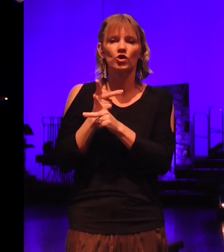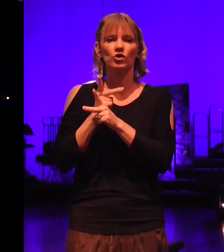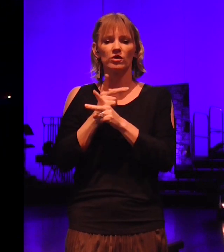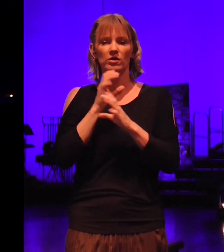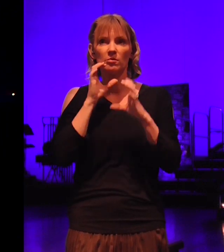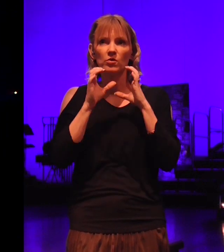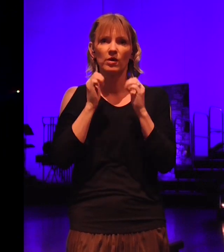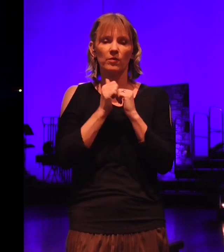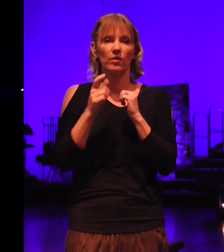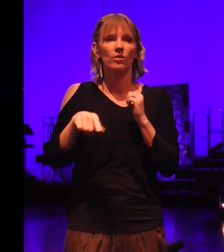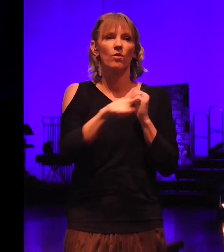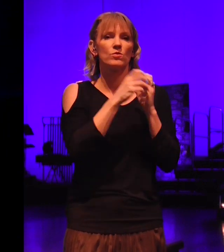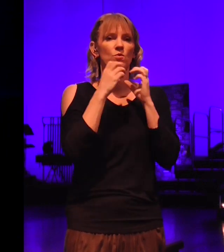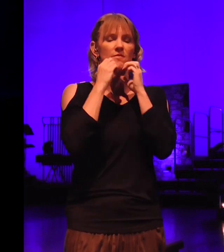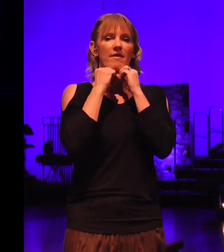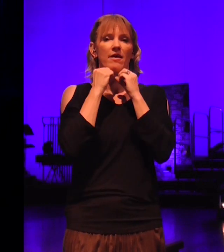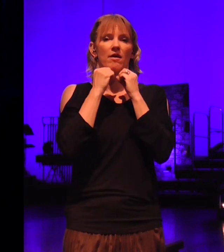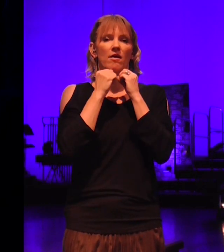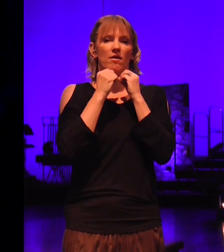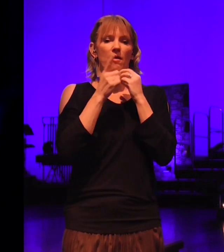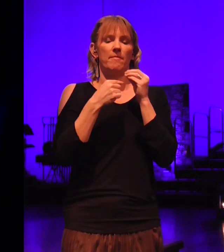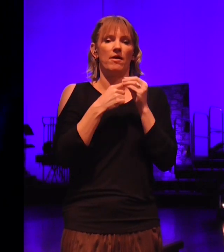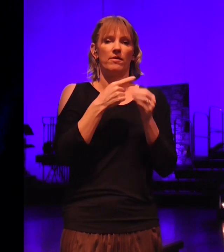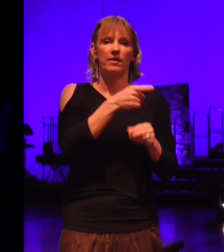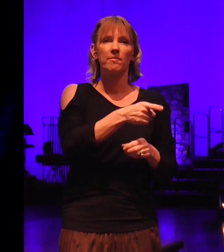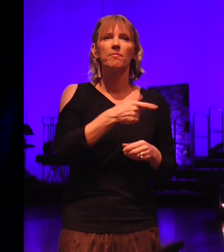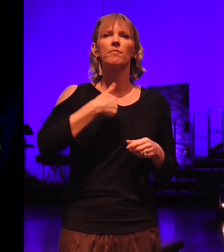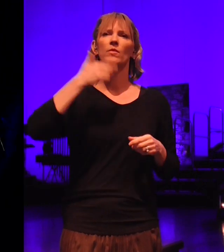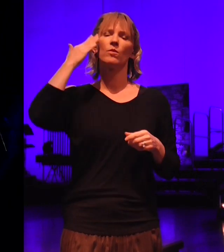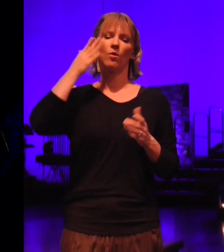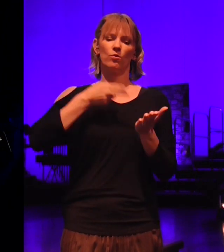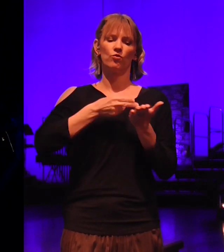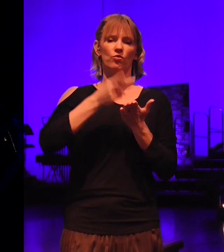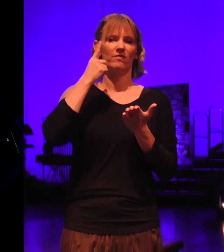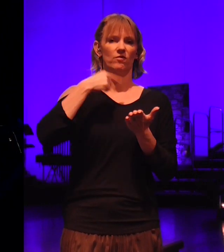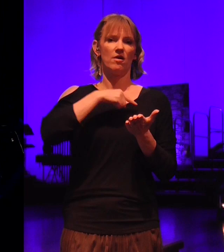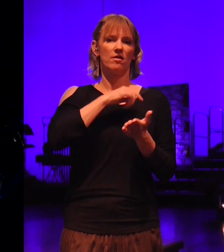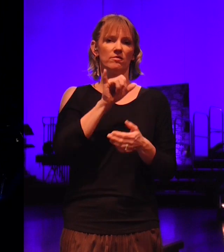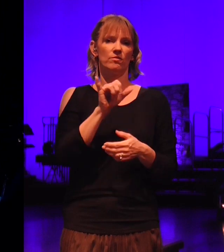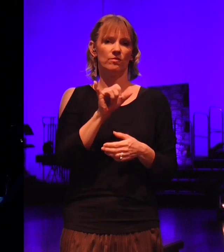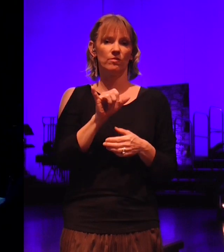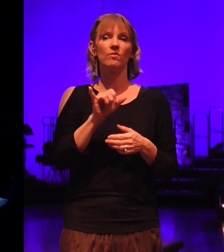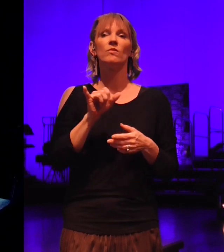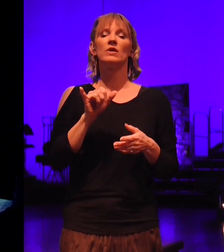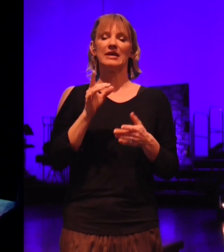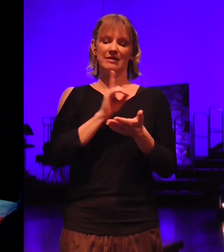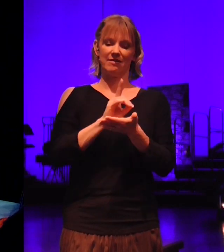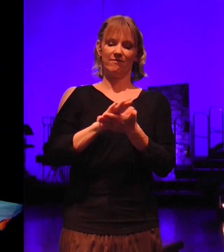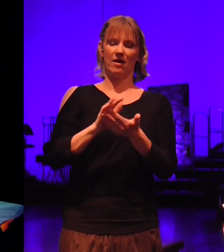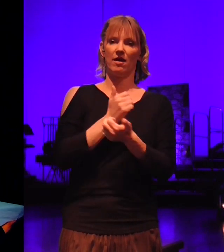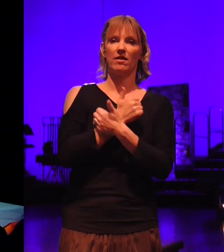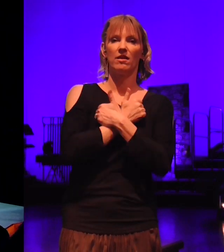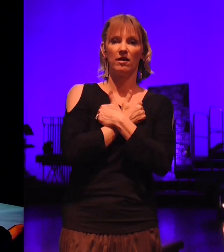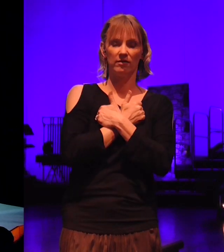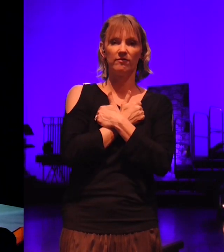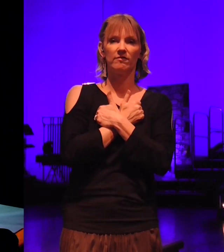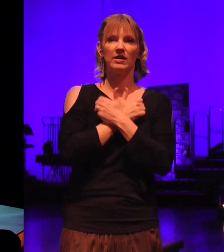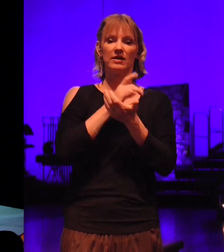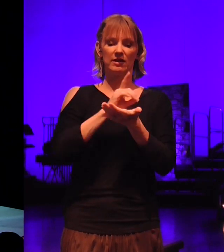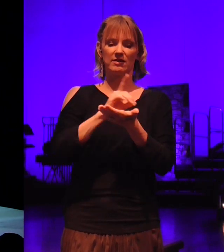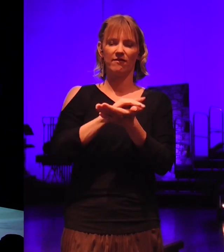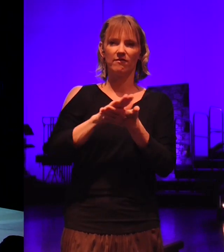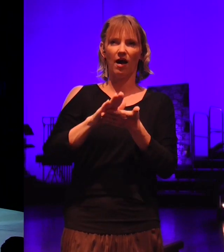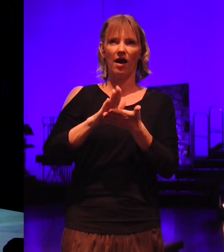who care most about him. And I know these truths for us as well, that there is a divine love, a divine